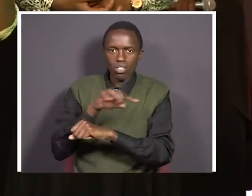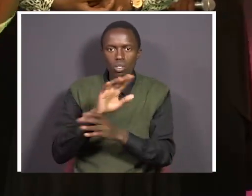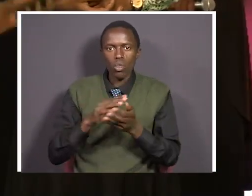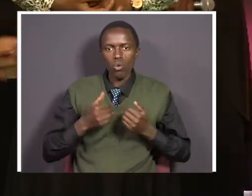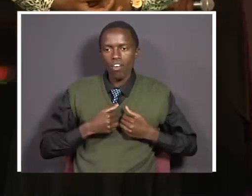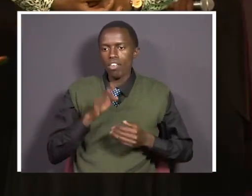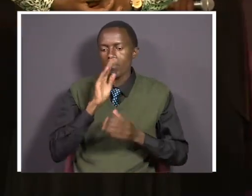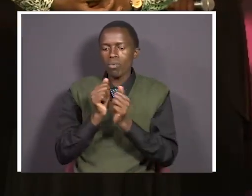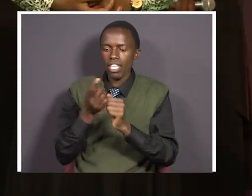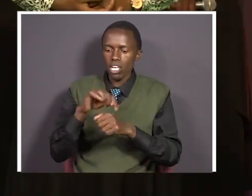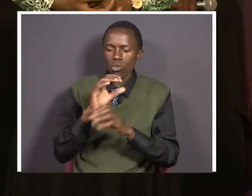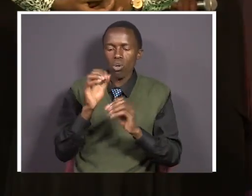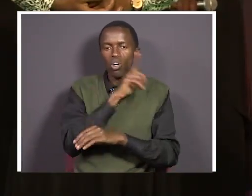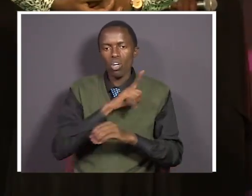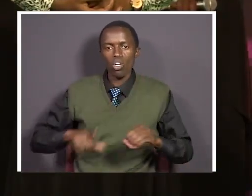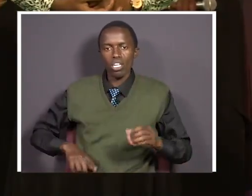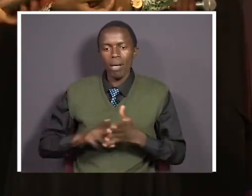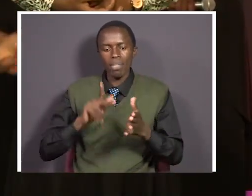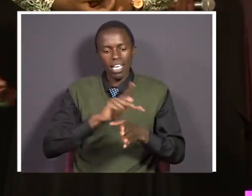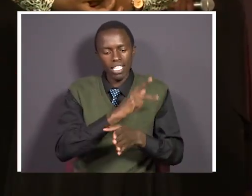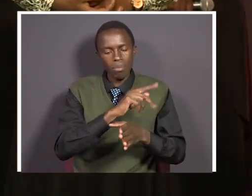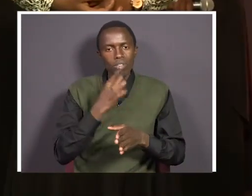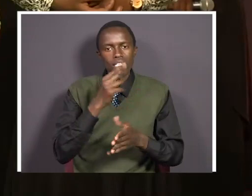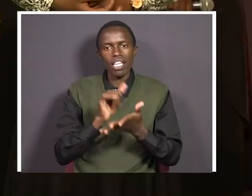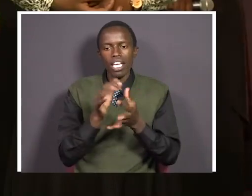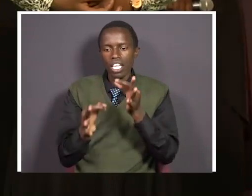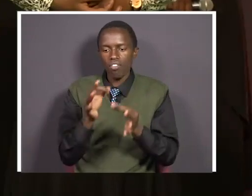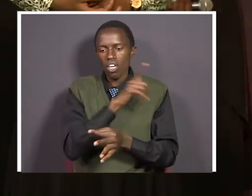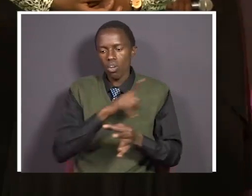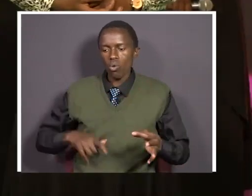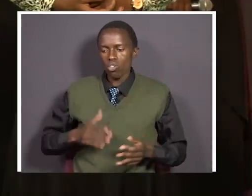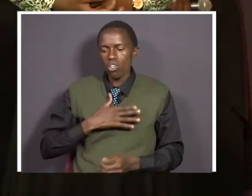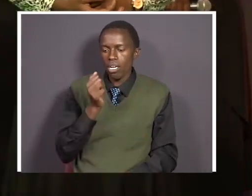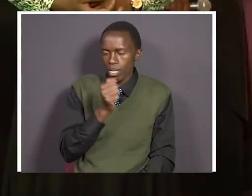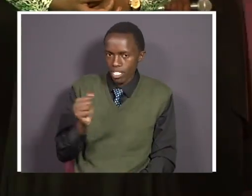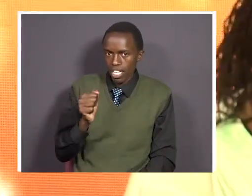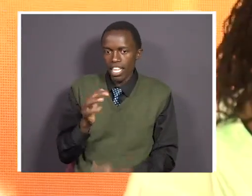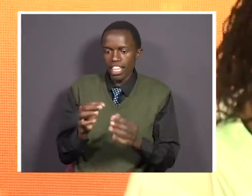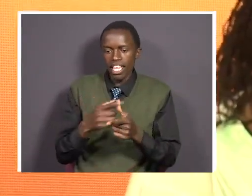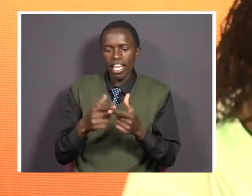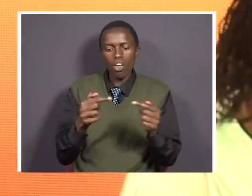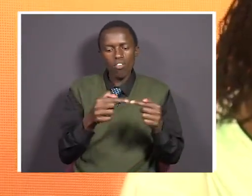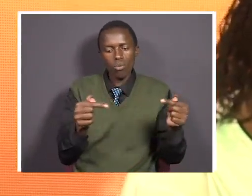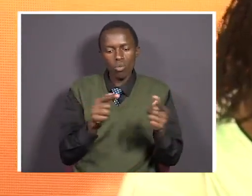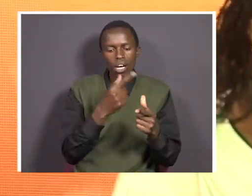You have been with us, oh Lord. And as the psalmist would say, if the Lord was not on my side, then the enemy